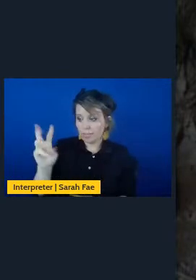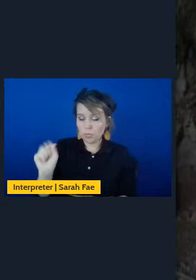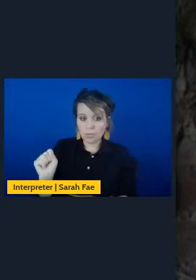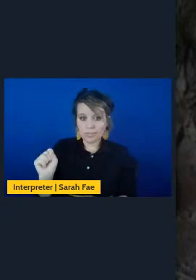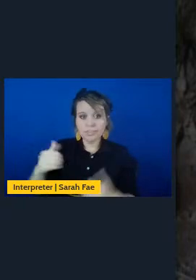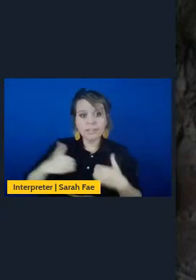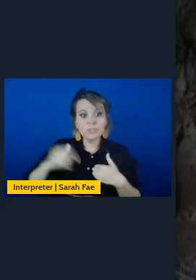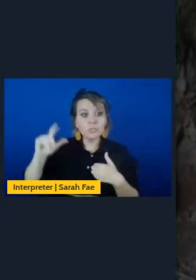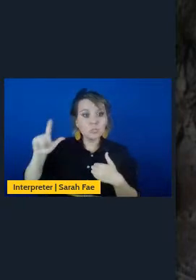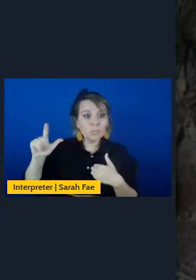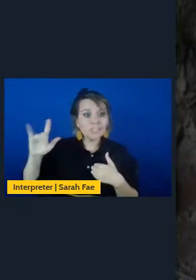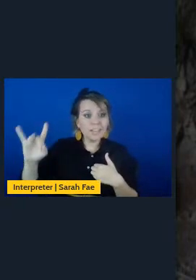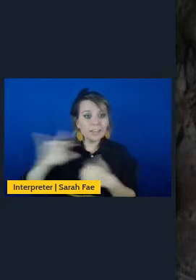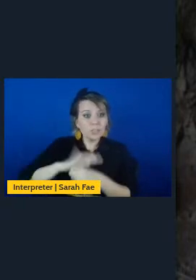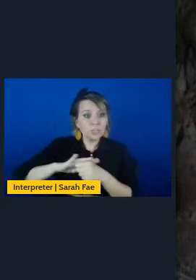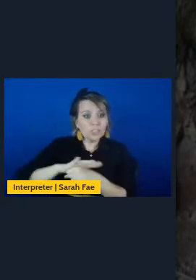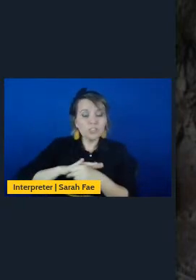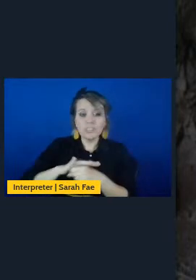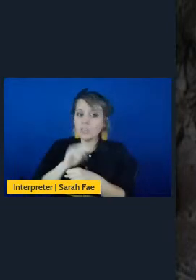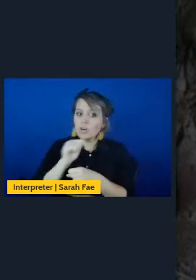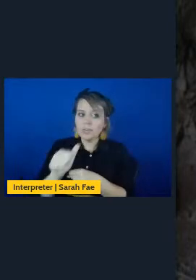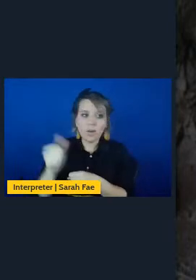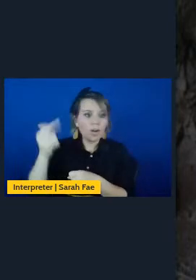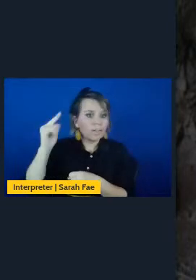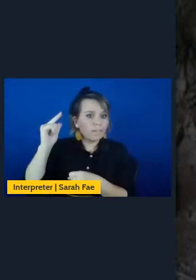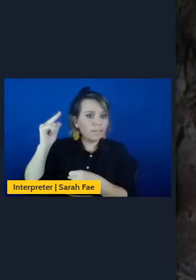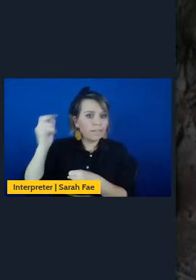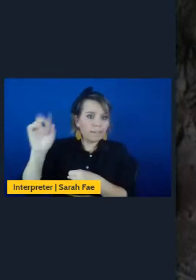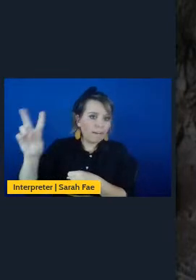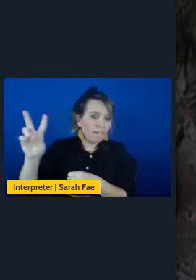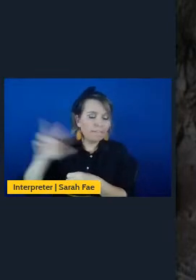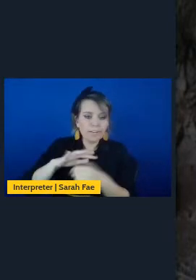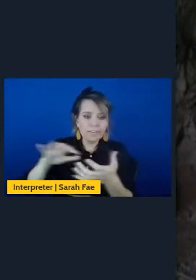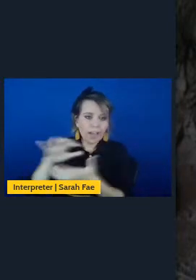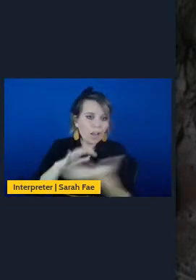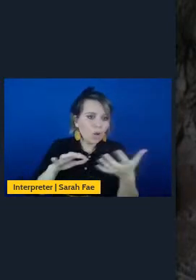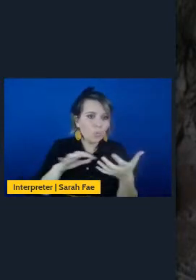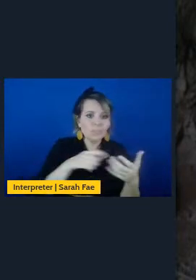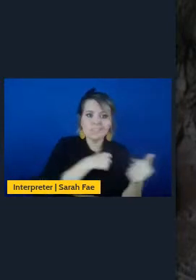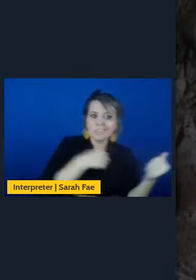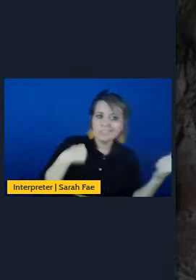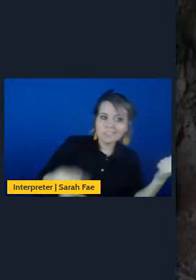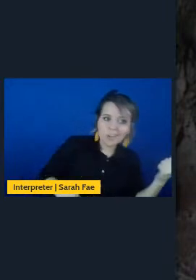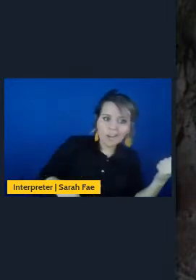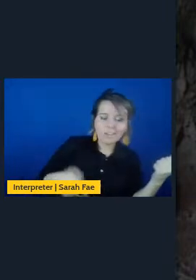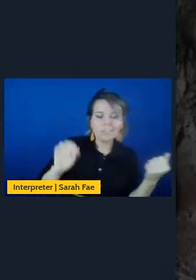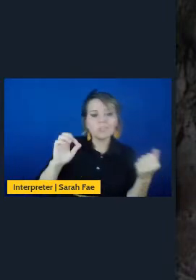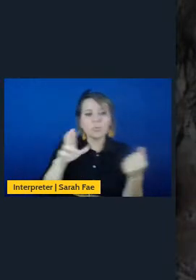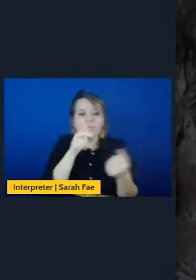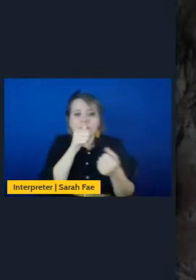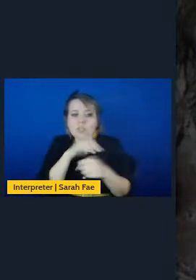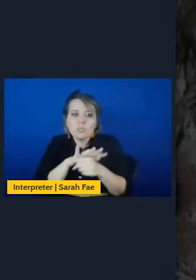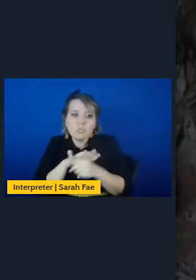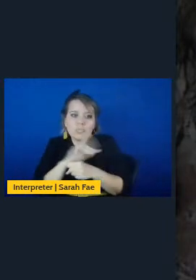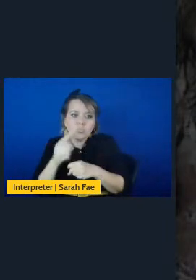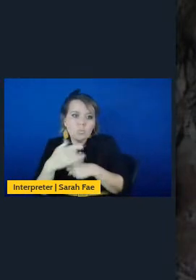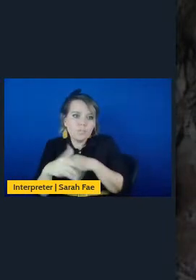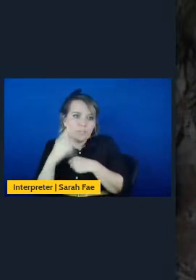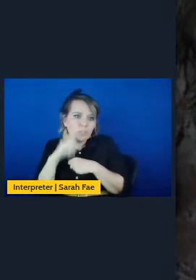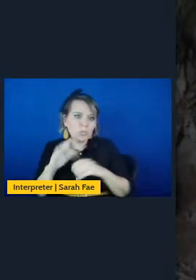28 regions that are not GovCloud, mainland China, or some of their secret regions that are all available for customer